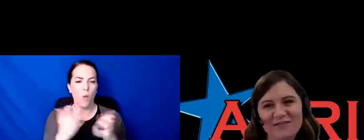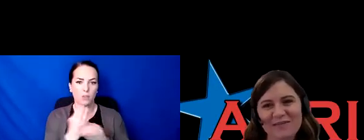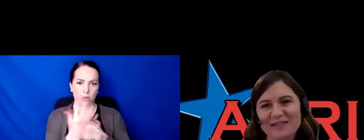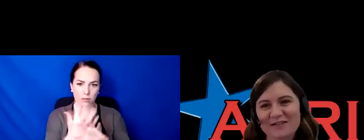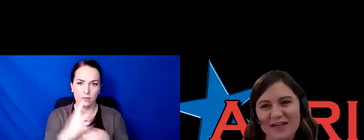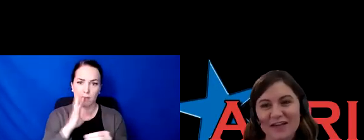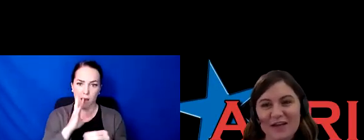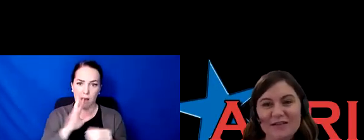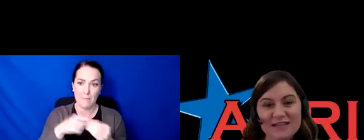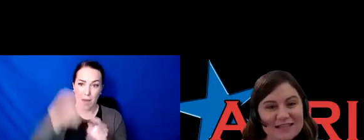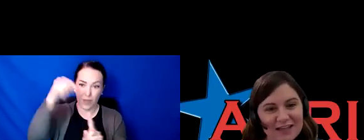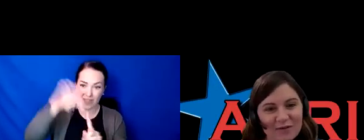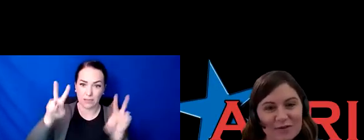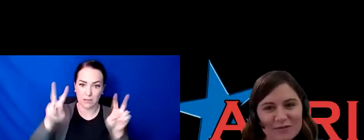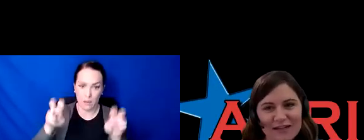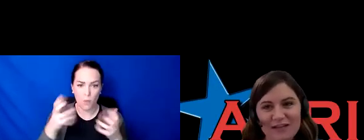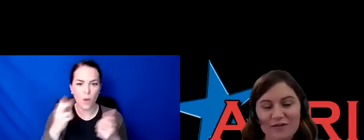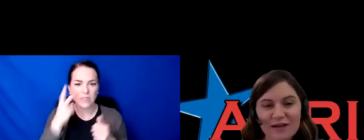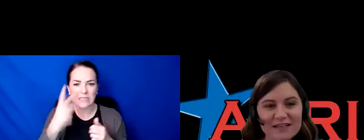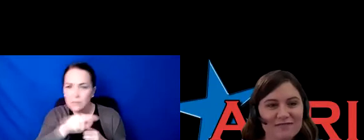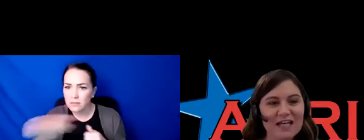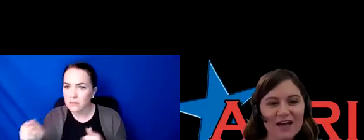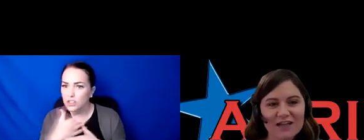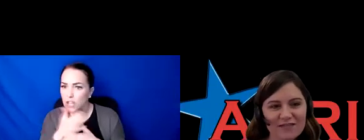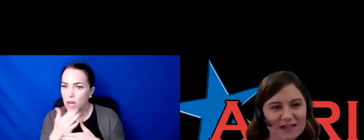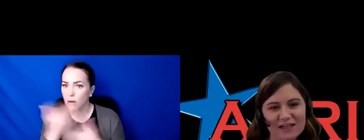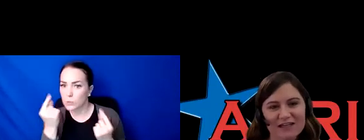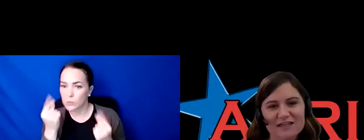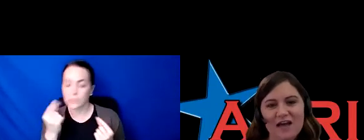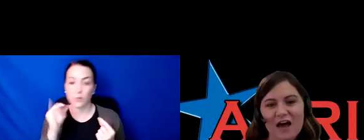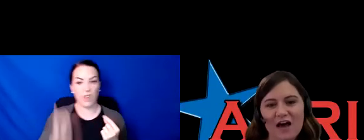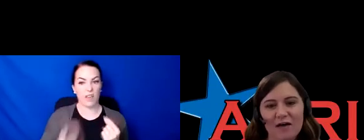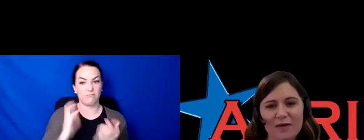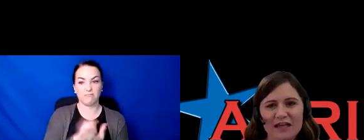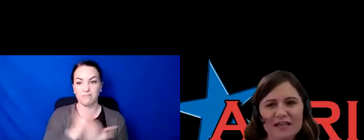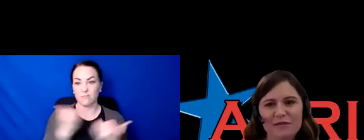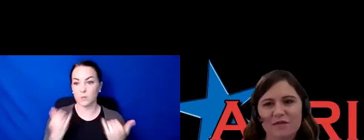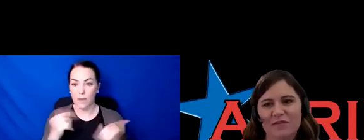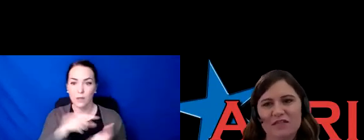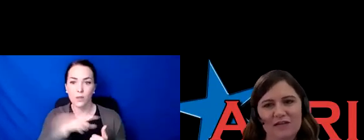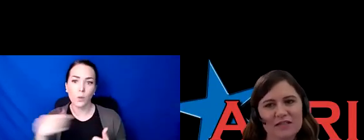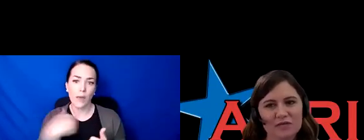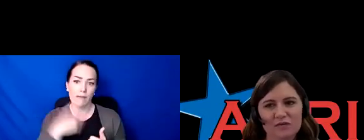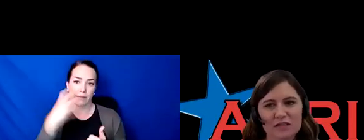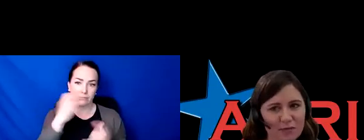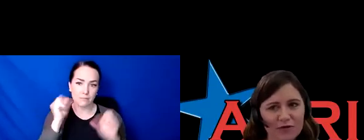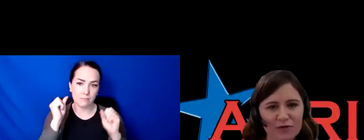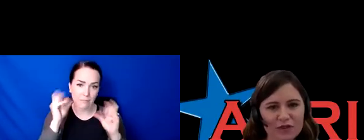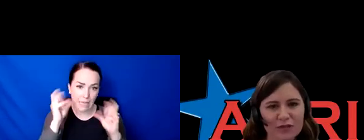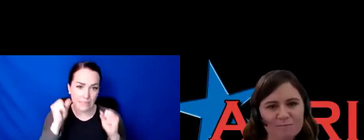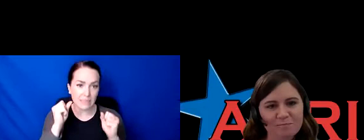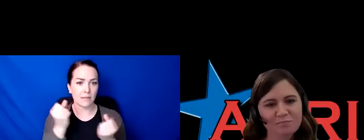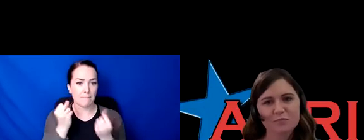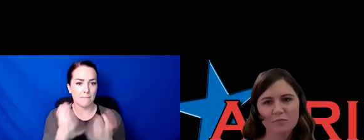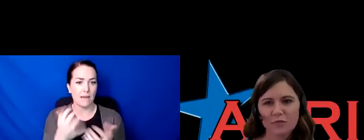hear what everybody's doing. So that's exactly what we're doing today. You guys have tons of ideas, and I think it's something we should dive into deeper for